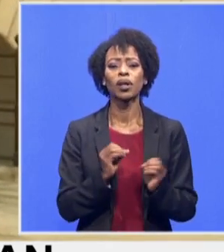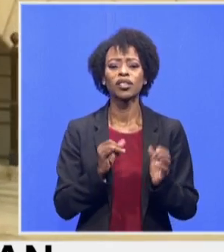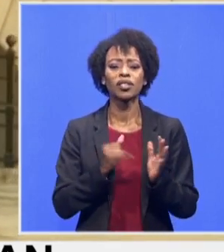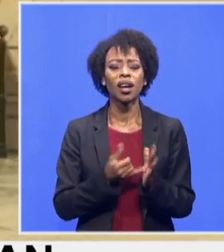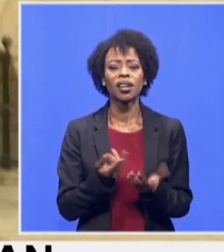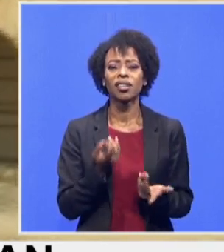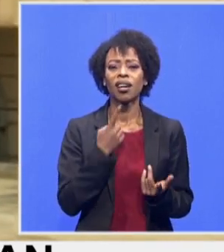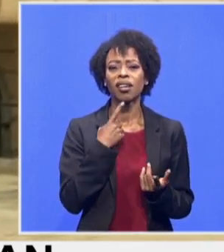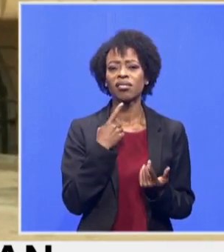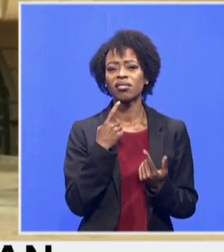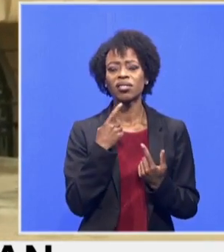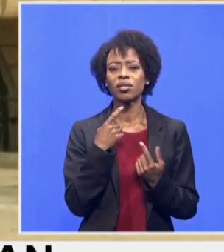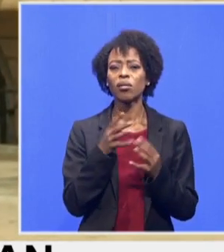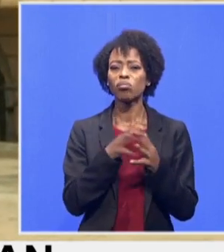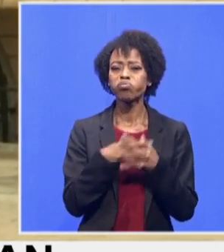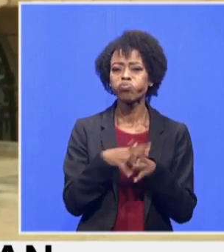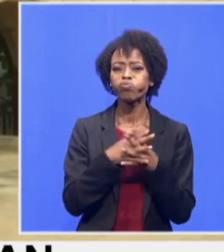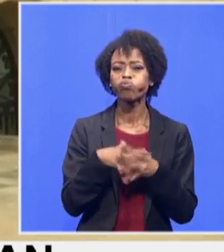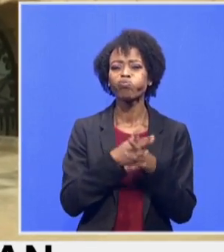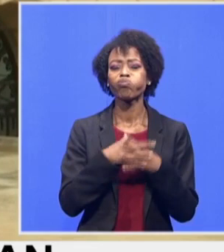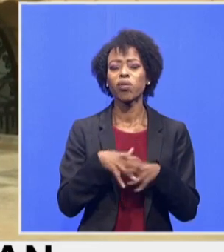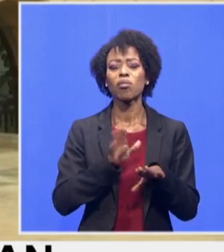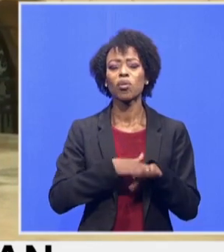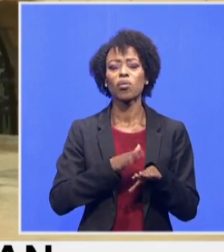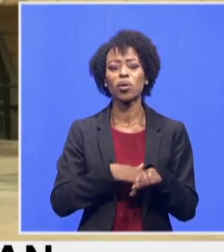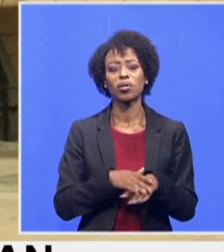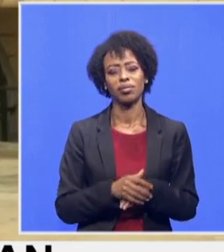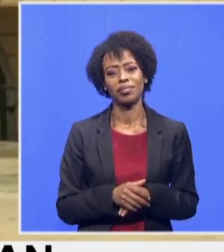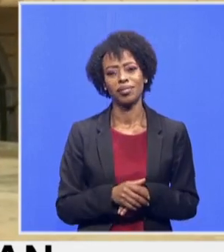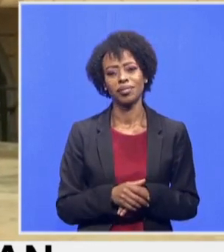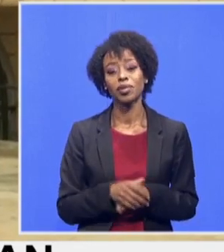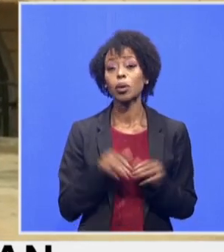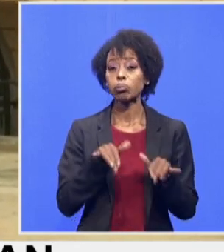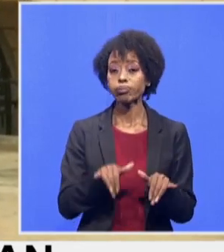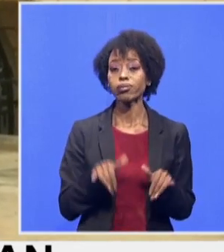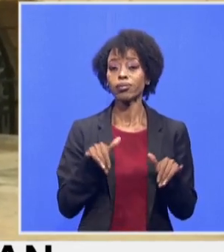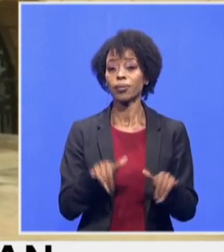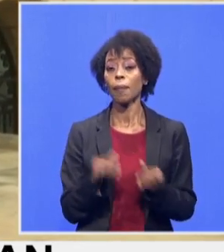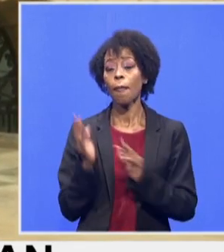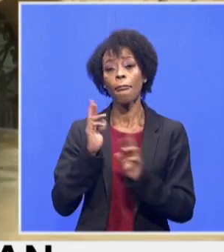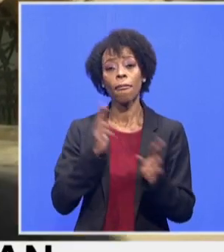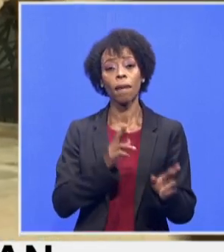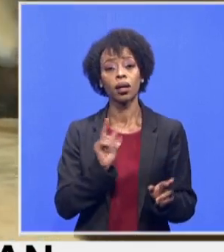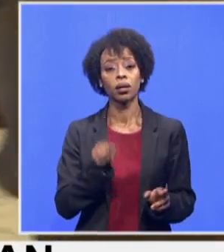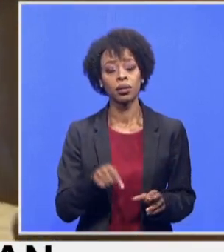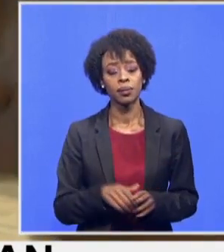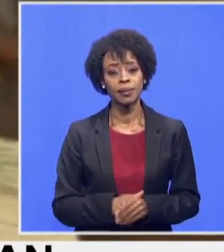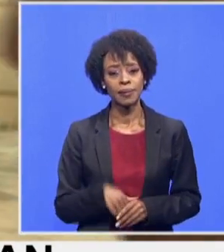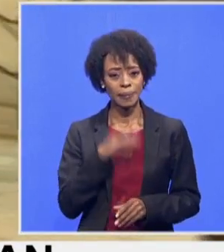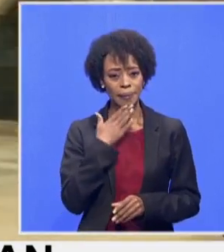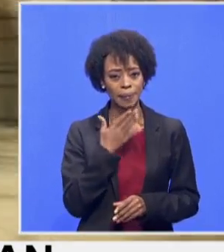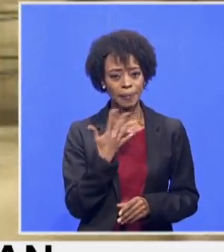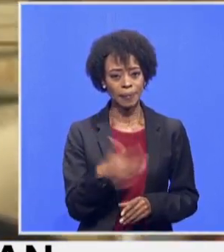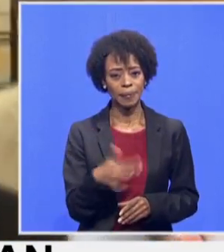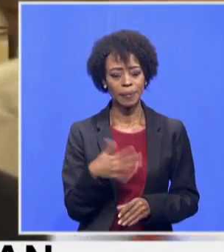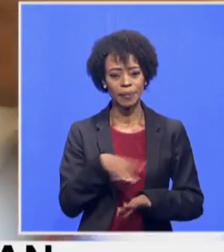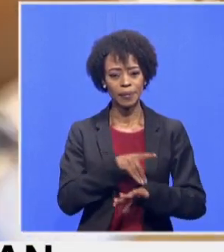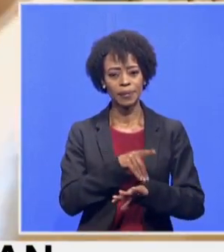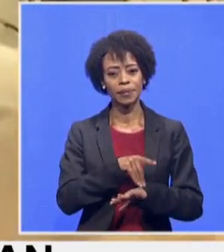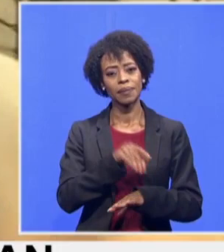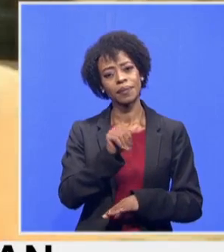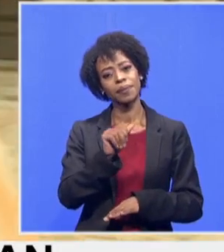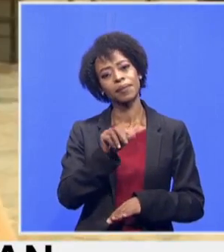howler and you are just causing war where they shouldn't be. So we are all waiting for him to report it. Thank you very much, Dr.